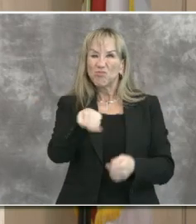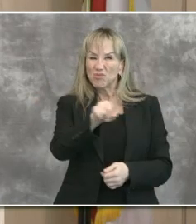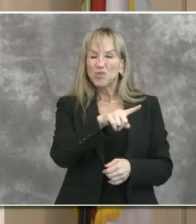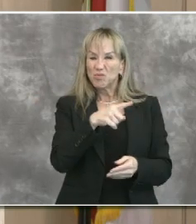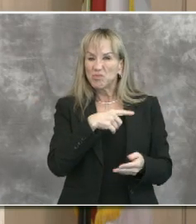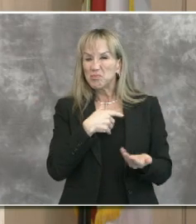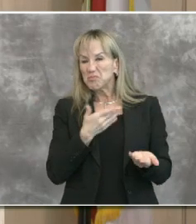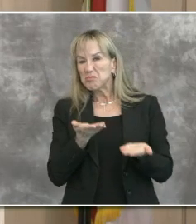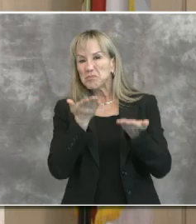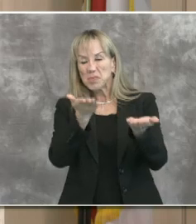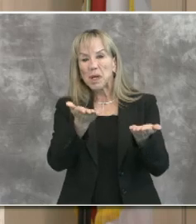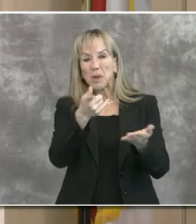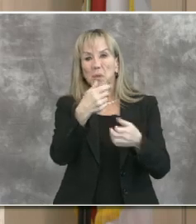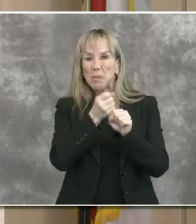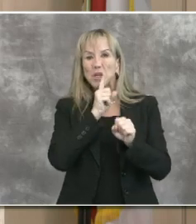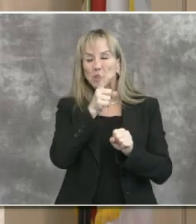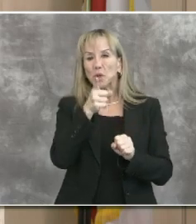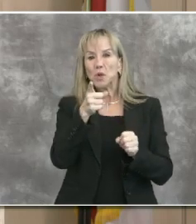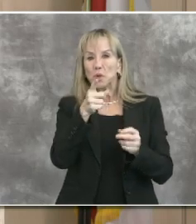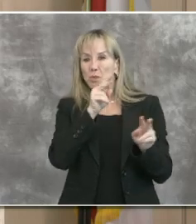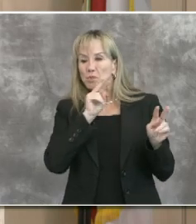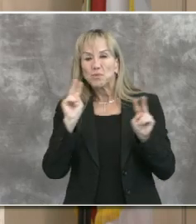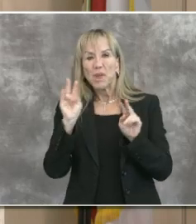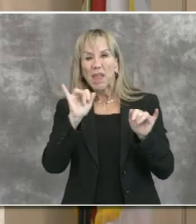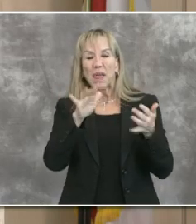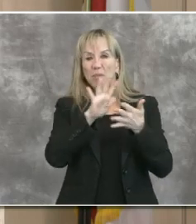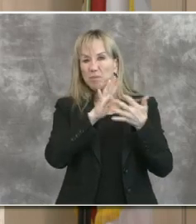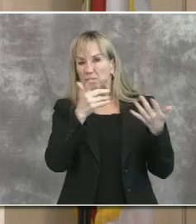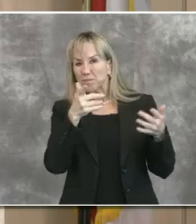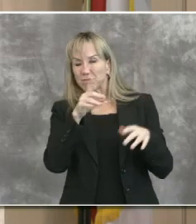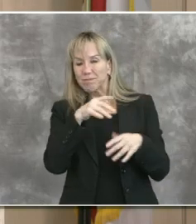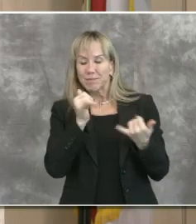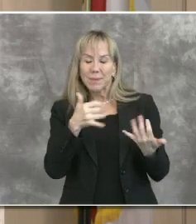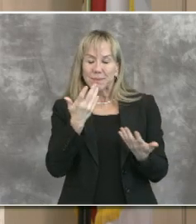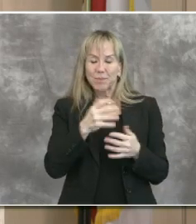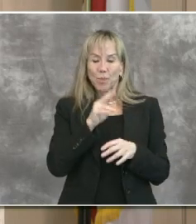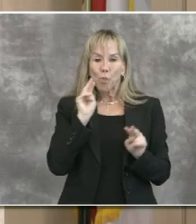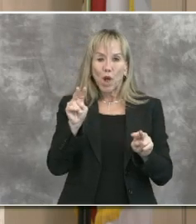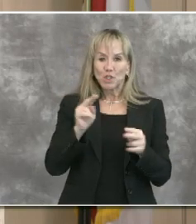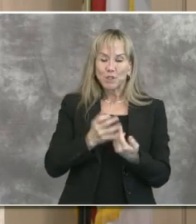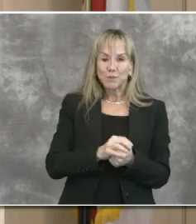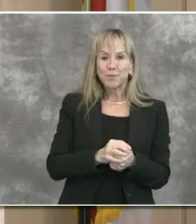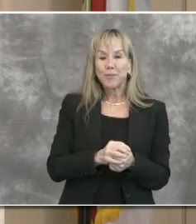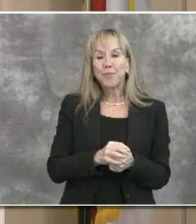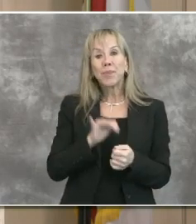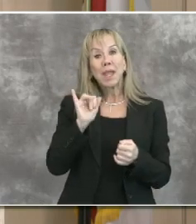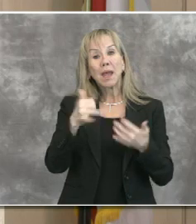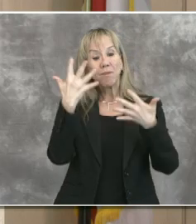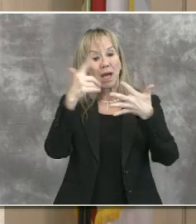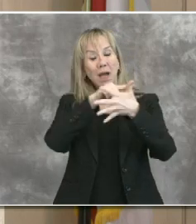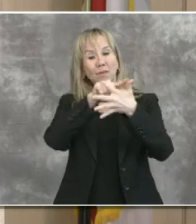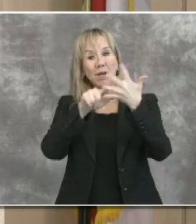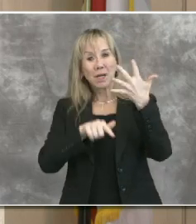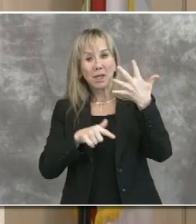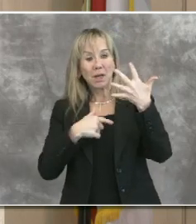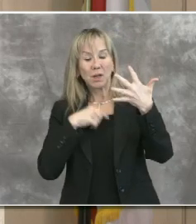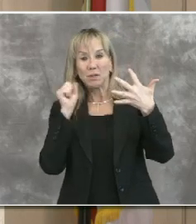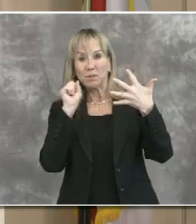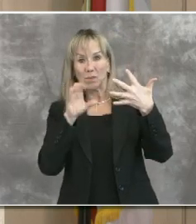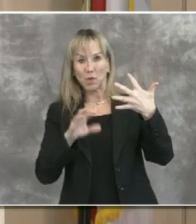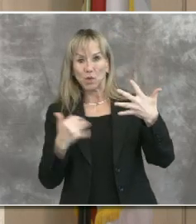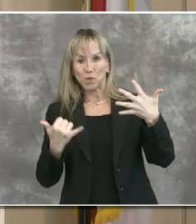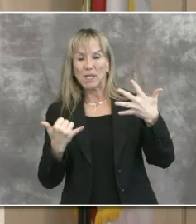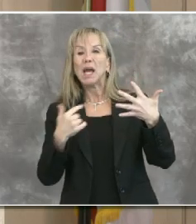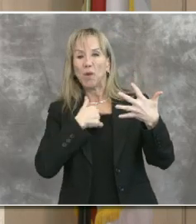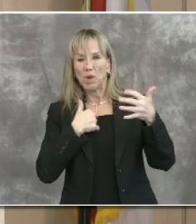to make sure that you get that document. But again, the 5 metrics that I reviewed today, those are the metrics that we're going to be